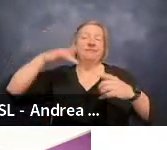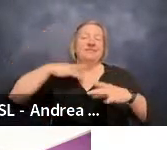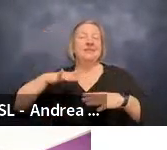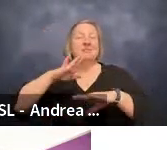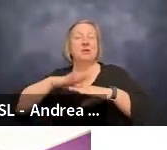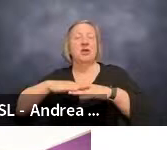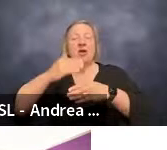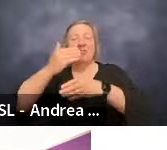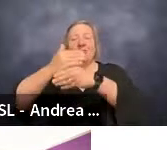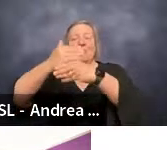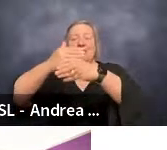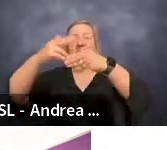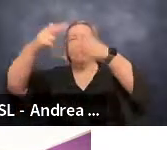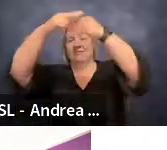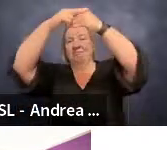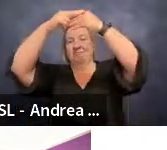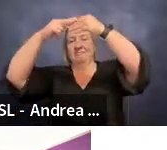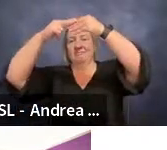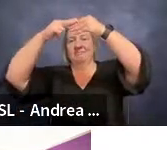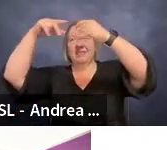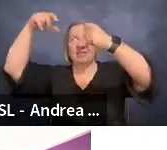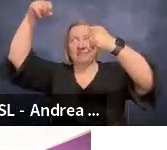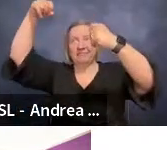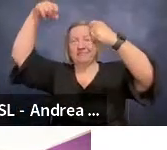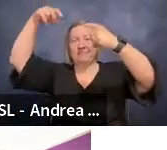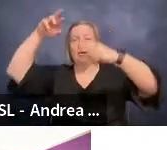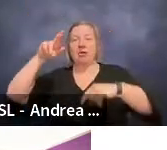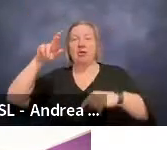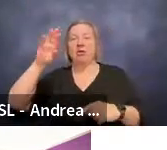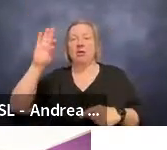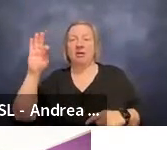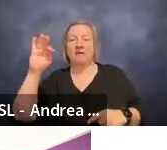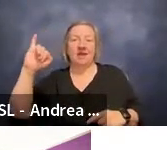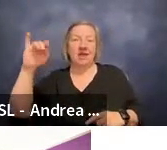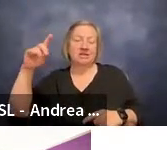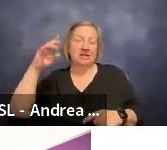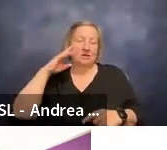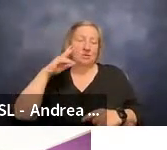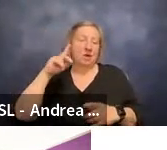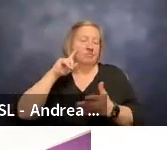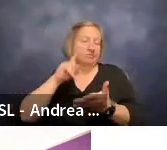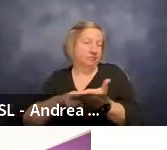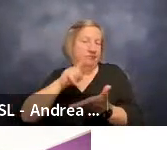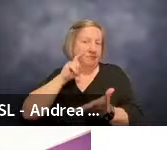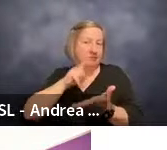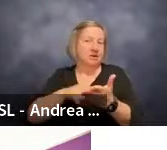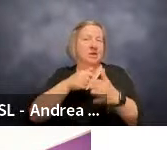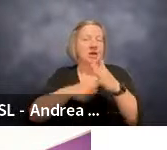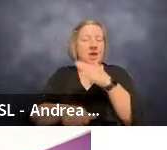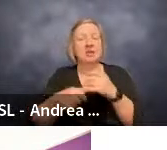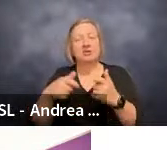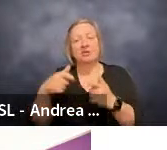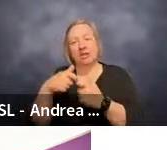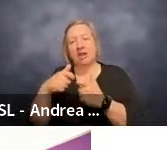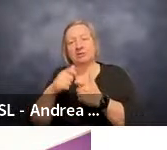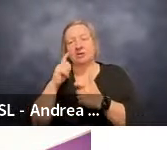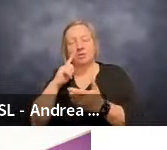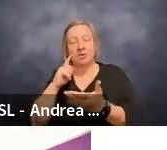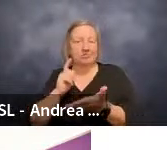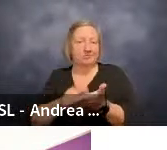And that is read by our RFID readers as you pass under all electronic tolling. I should say